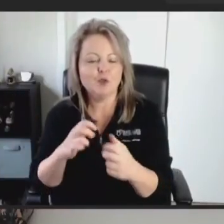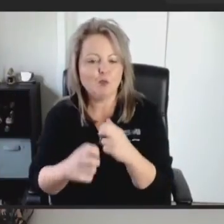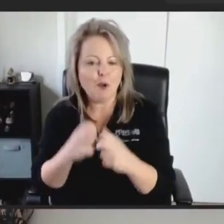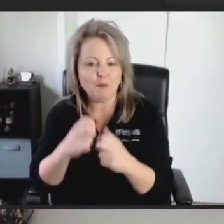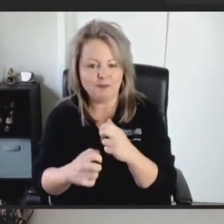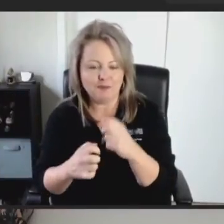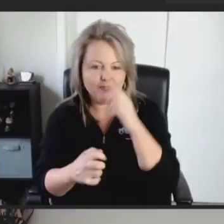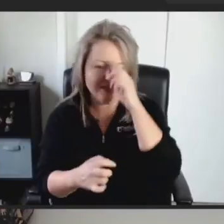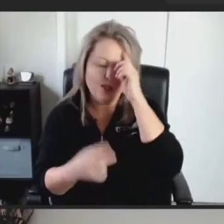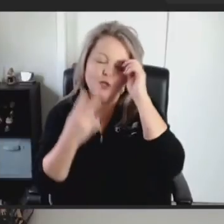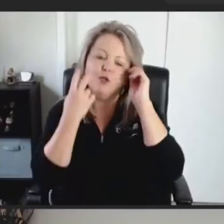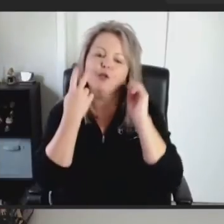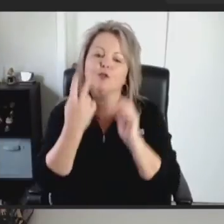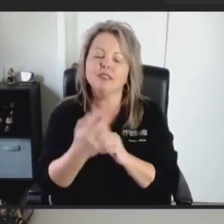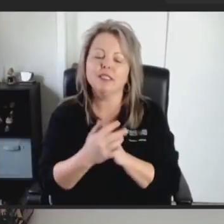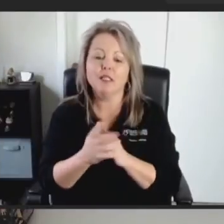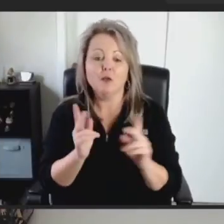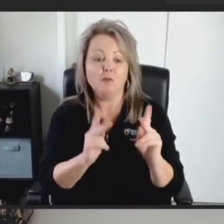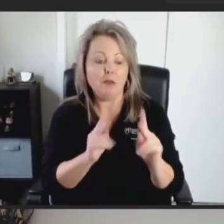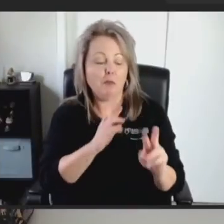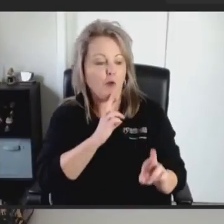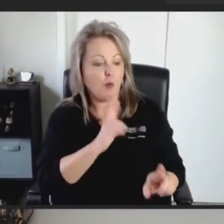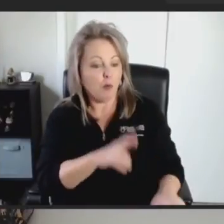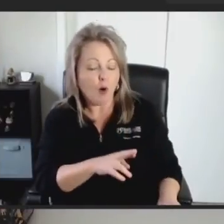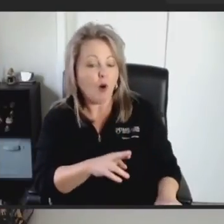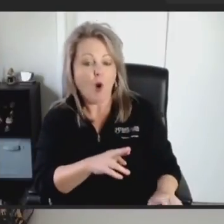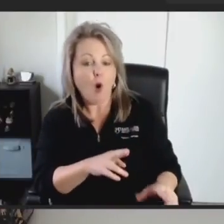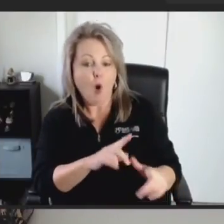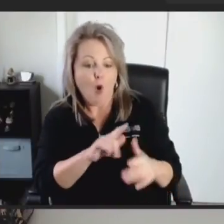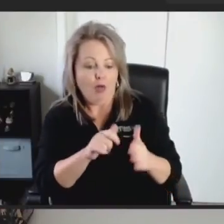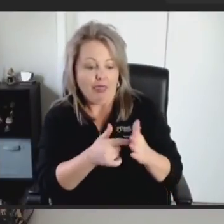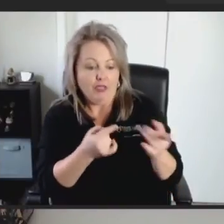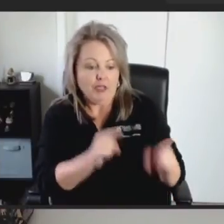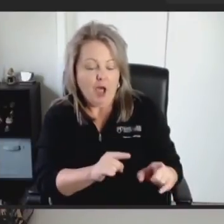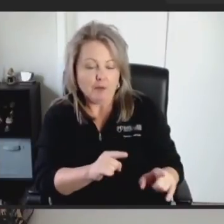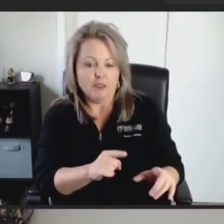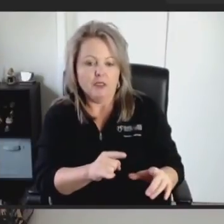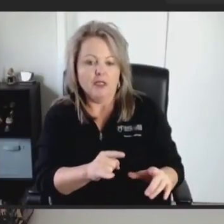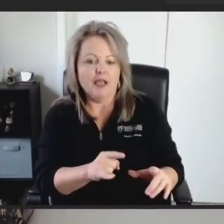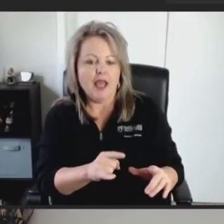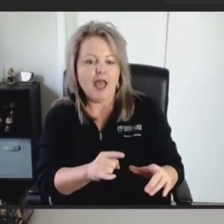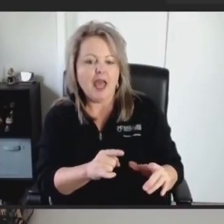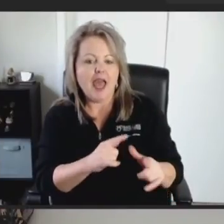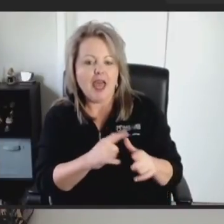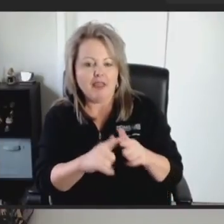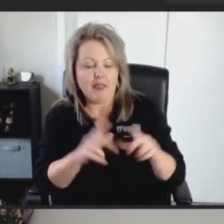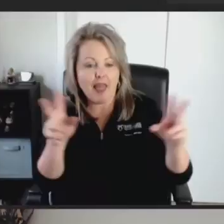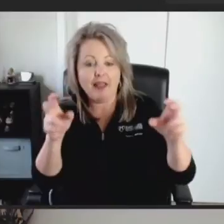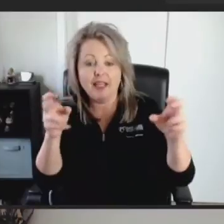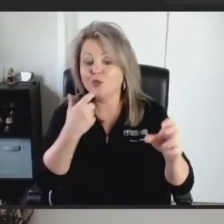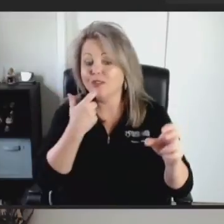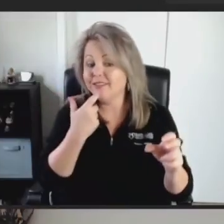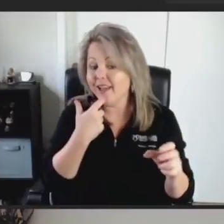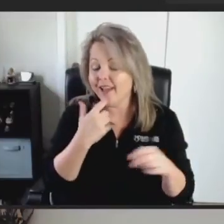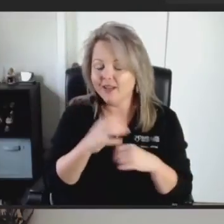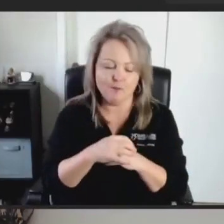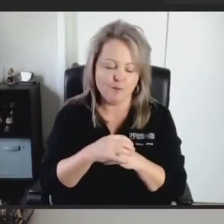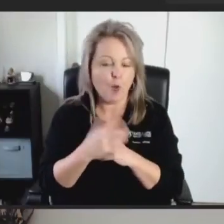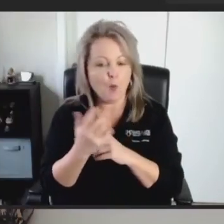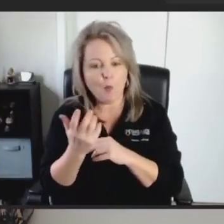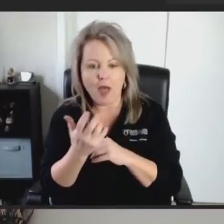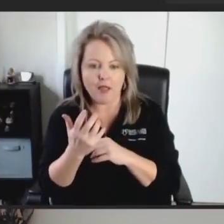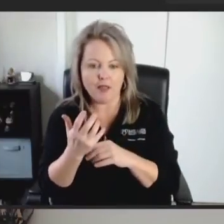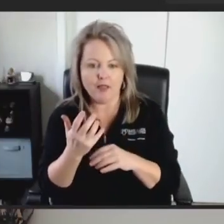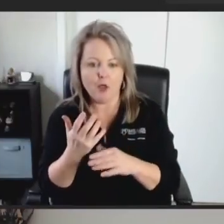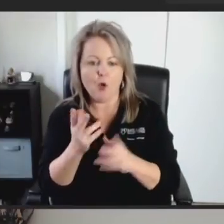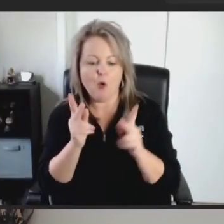going to see is people are going to report things through this passive reporting system, and then it's going to get a headline that says, well, somebody